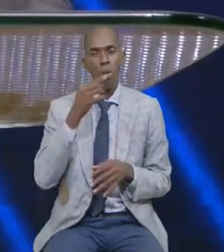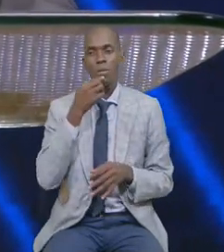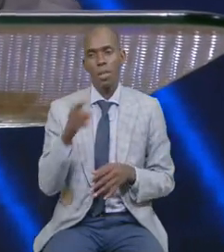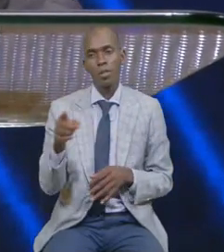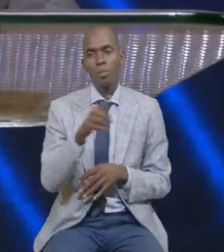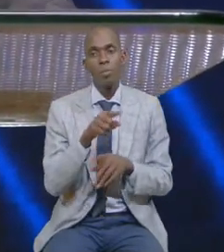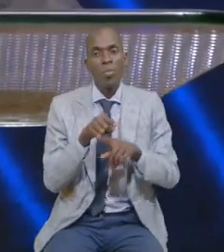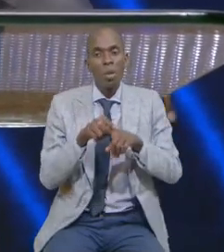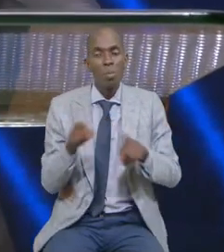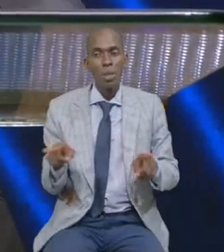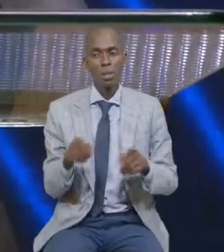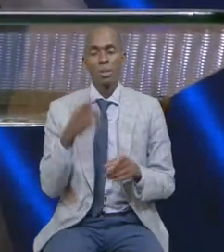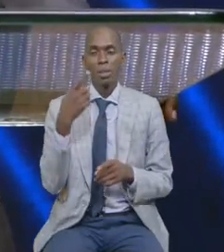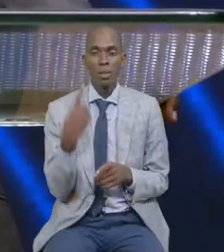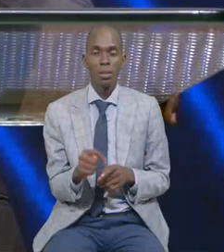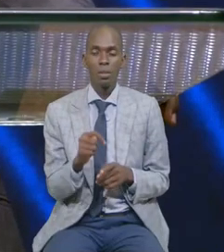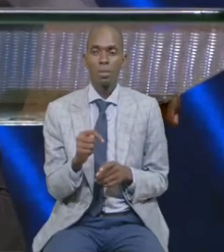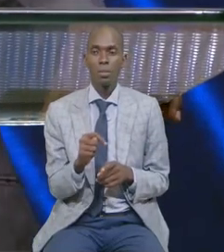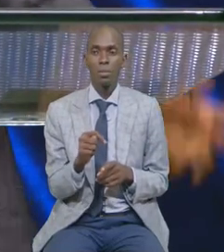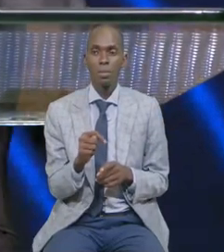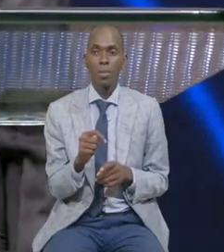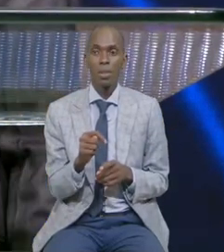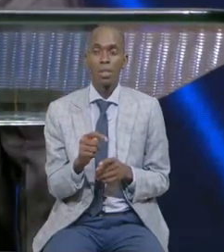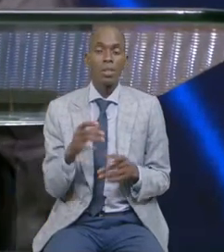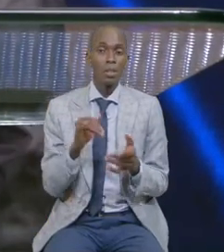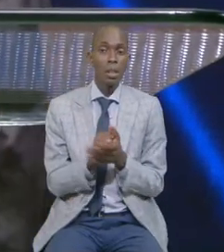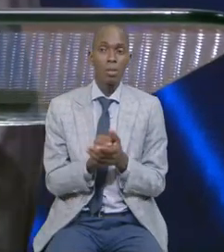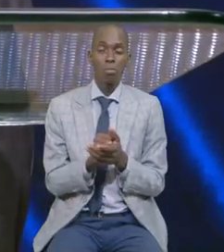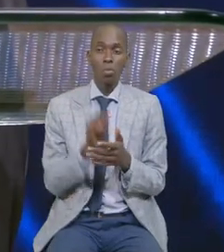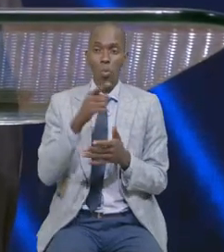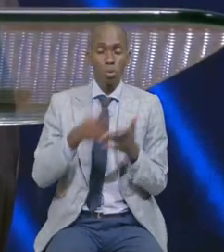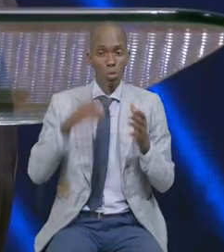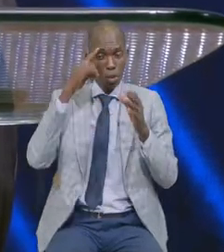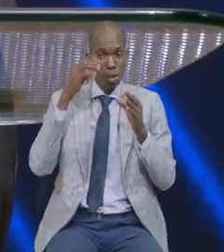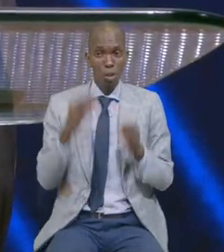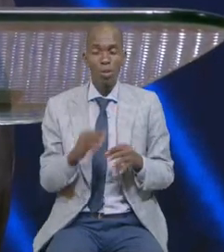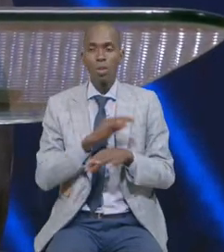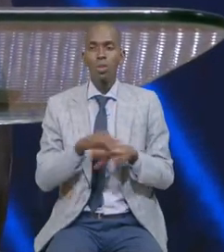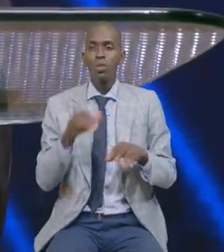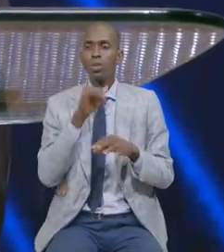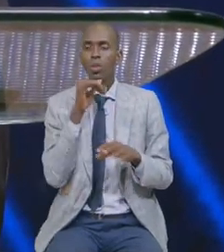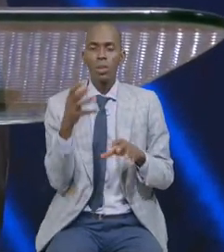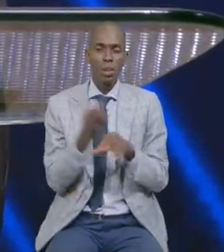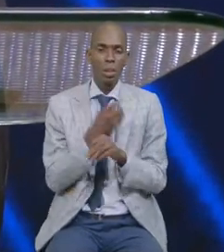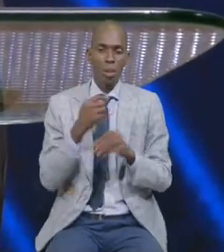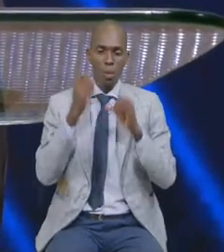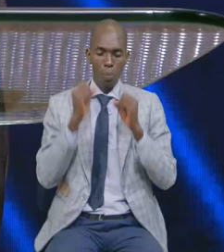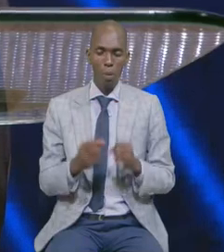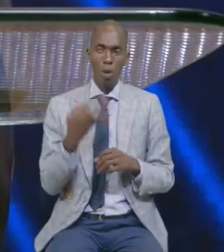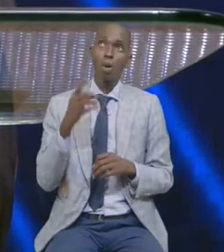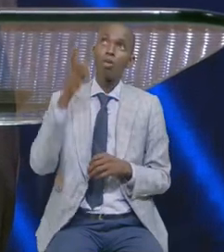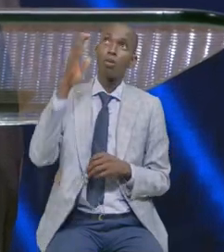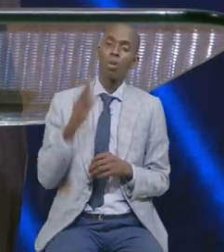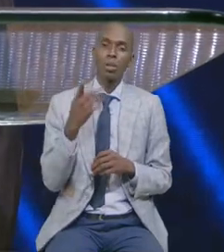does not take in the factor of God. It does not take in the power of God, the prophecy of the Bible,